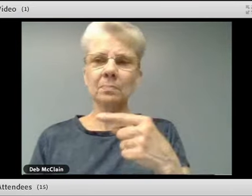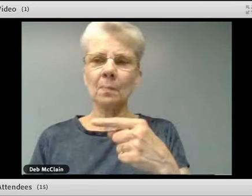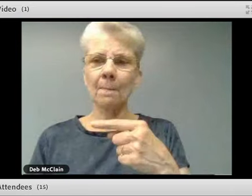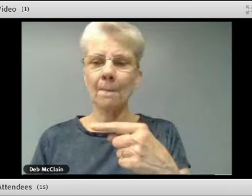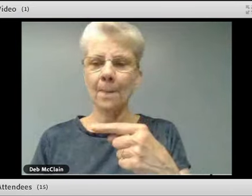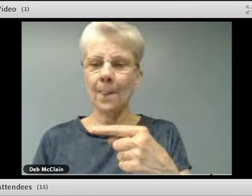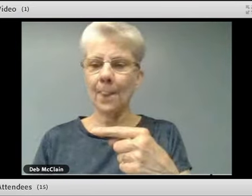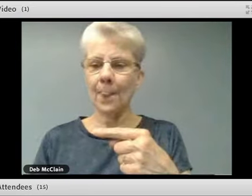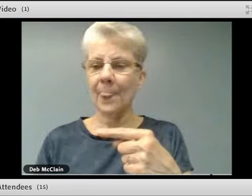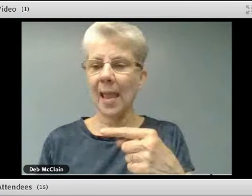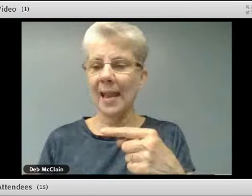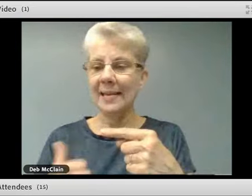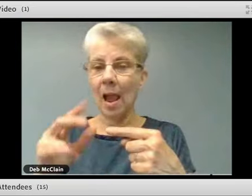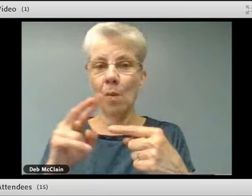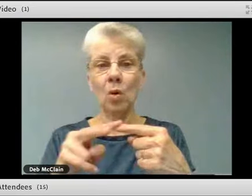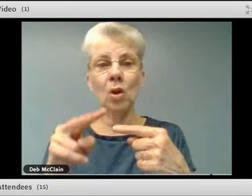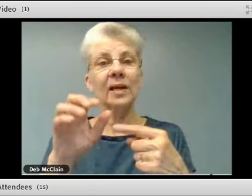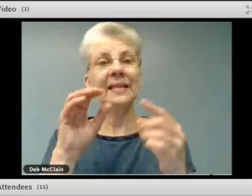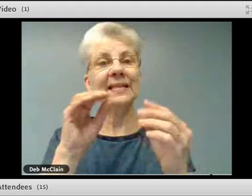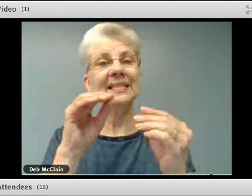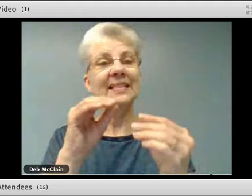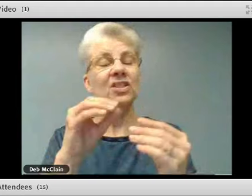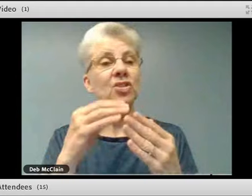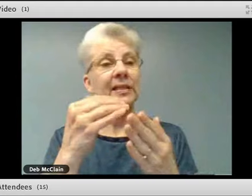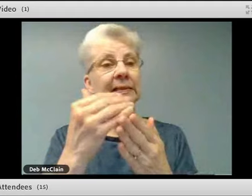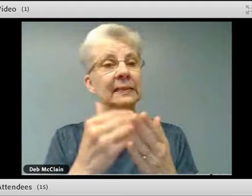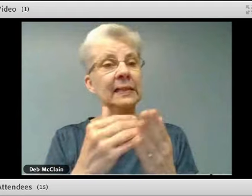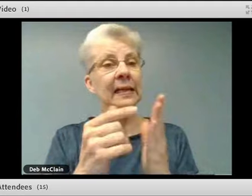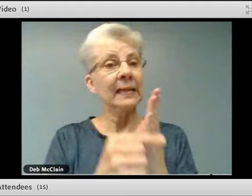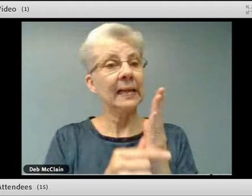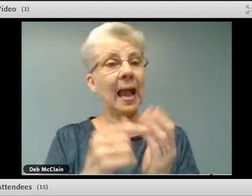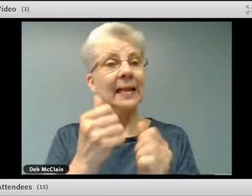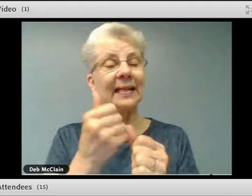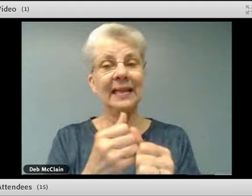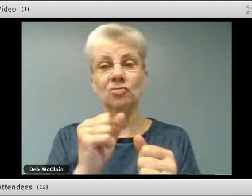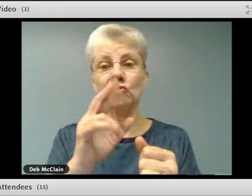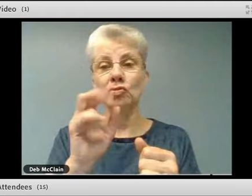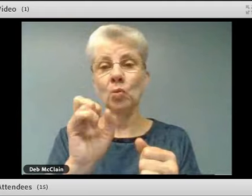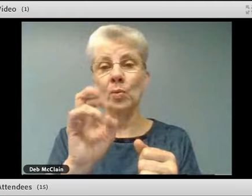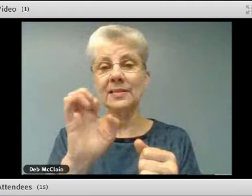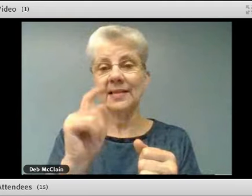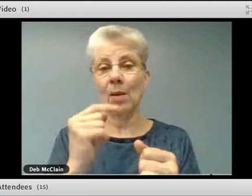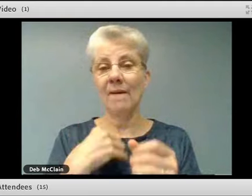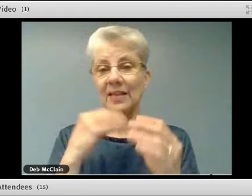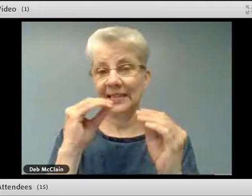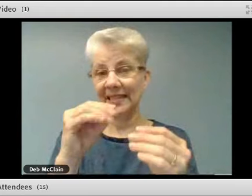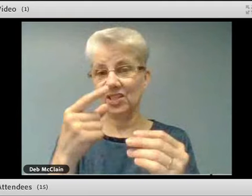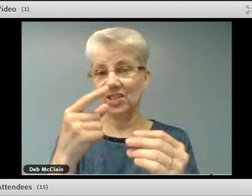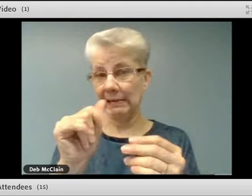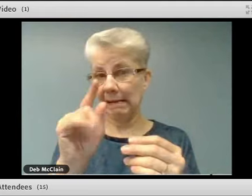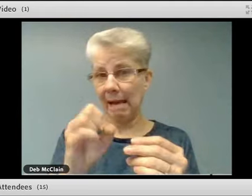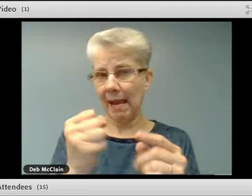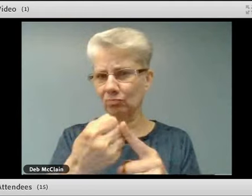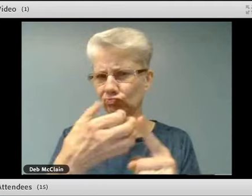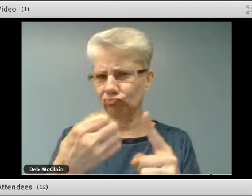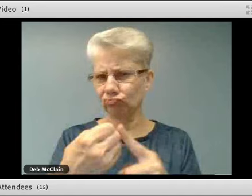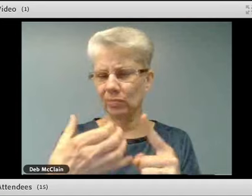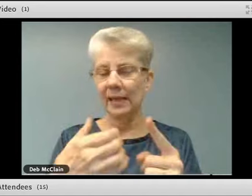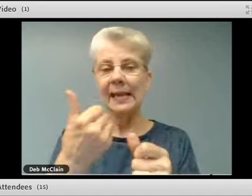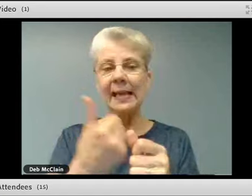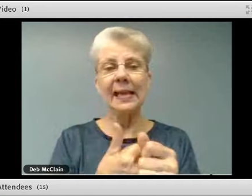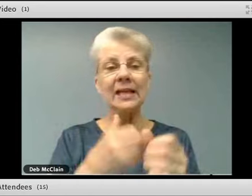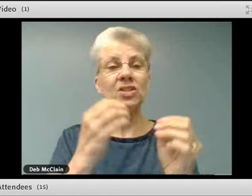So now we'll take a look at the teaching guide. So each primary source set is going to have a teaching guide. Each teaching guide will